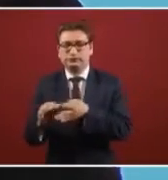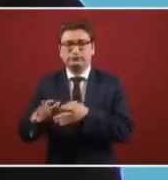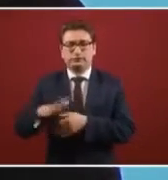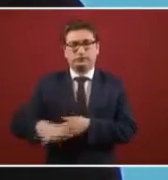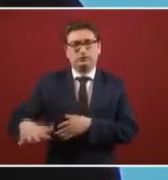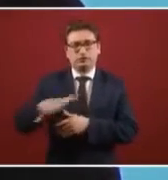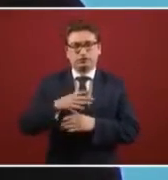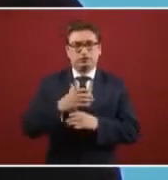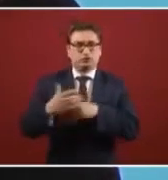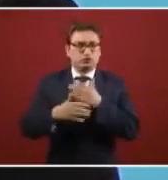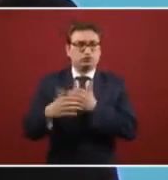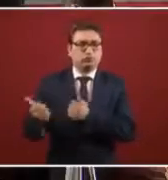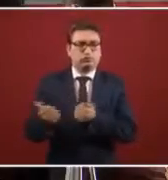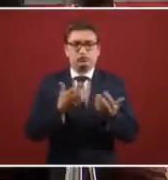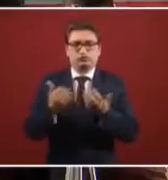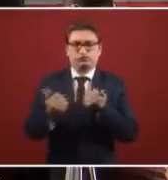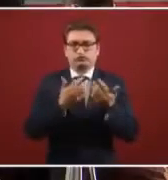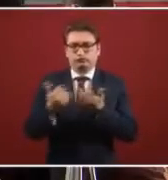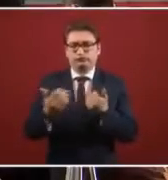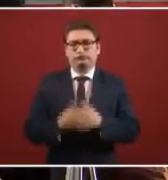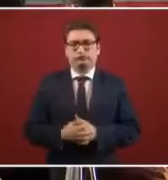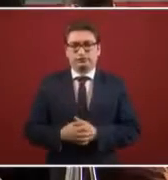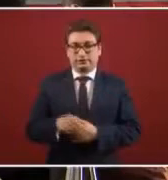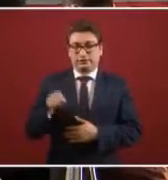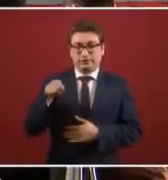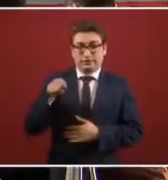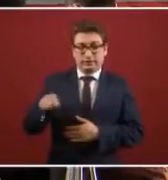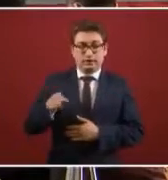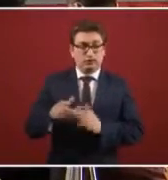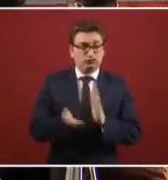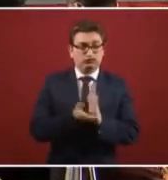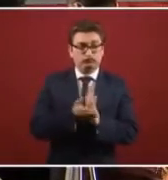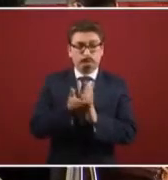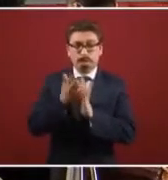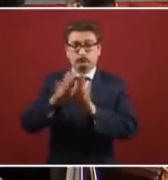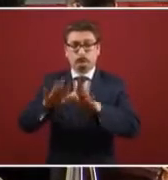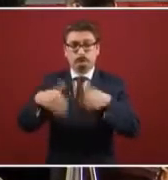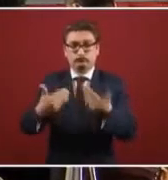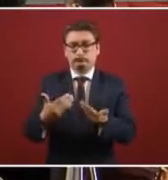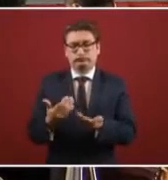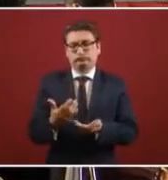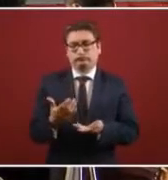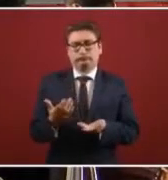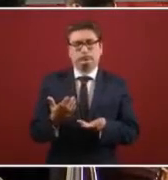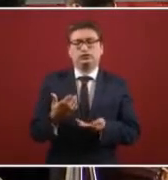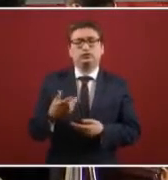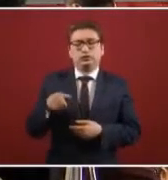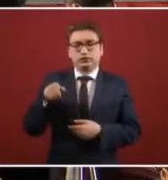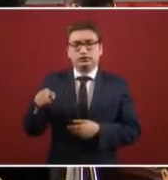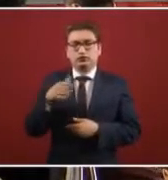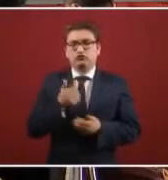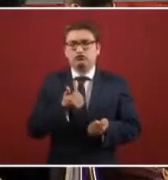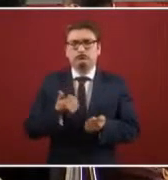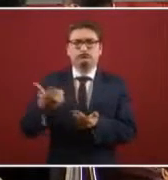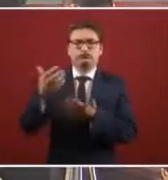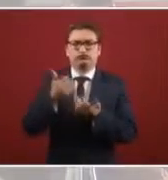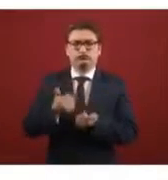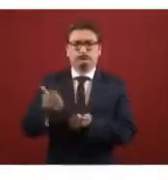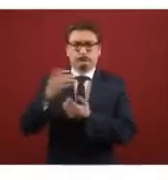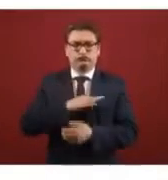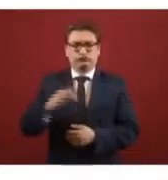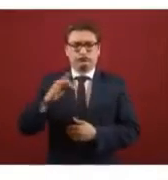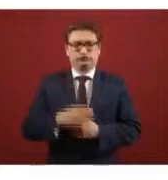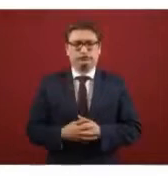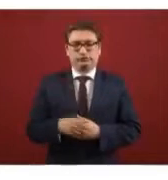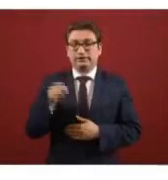a distribution for products there. We won't require do an external